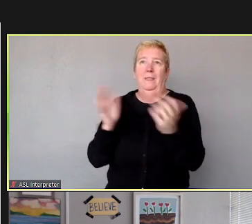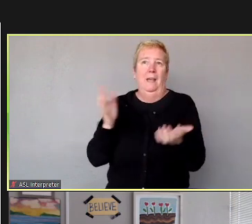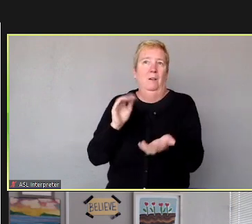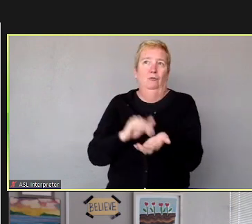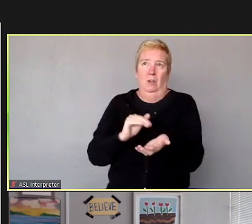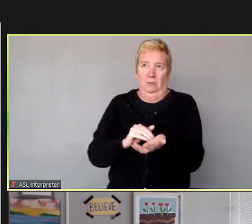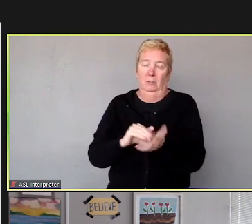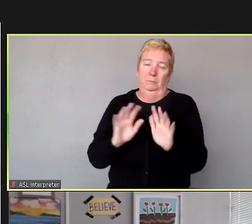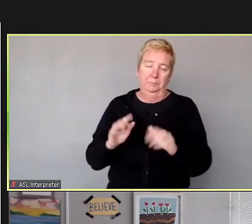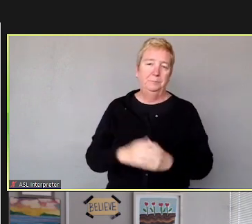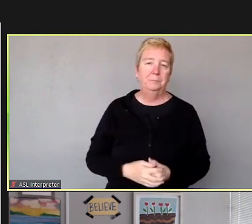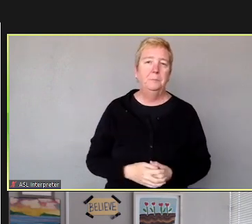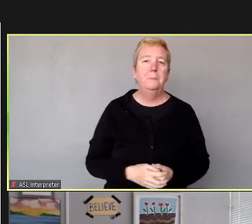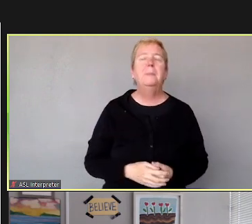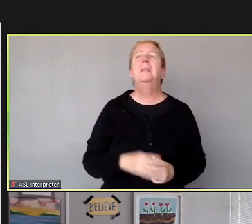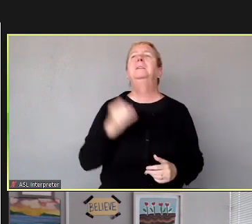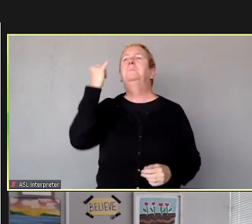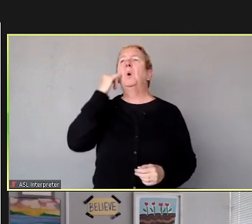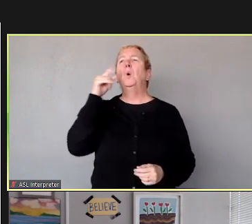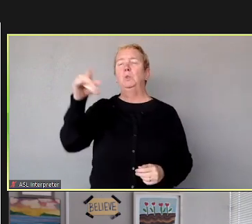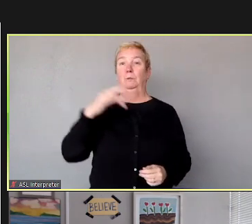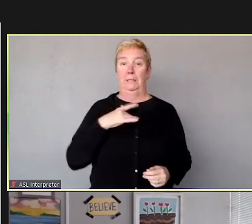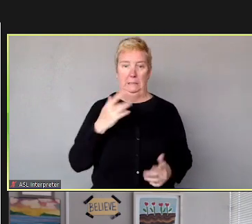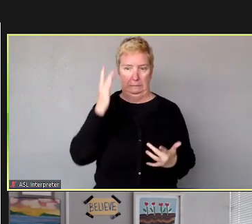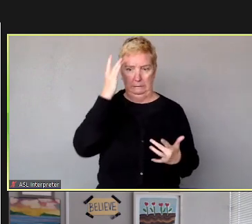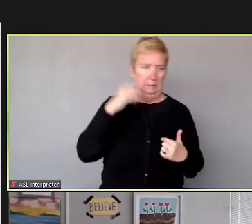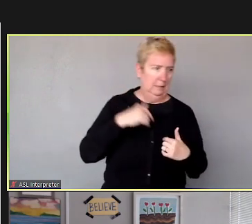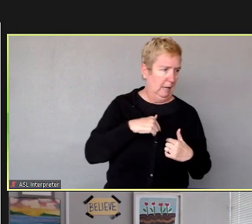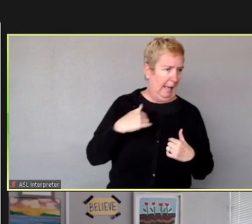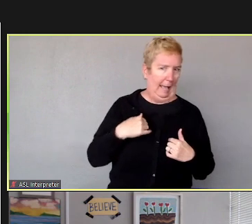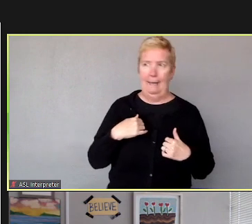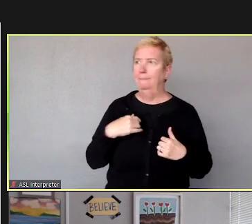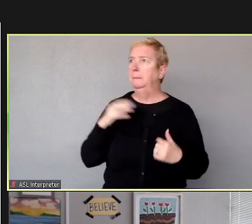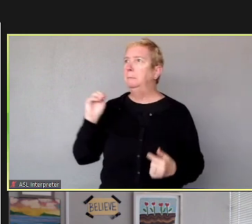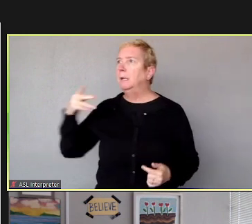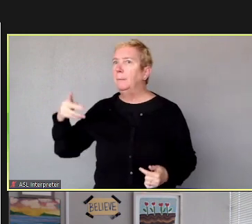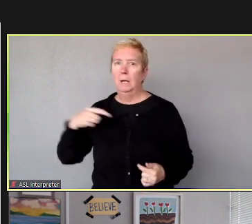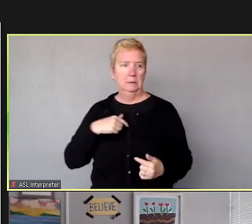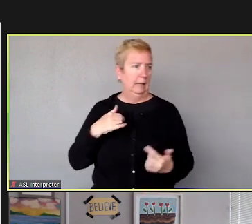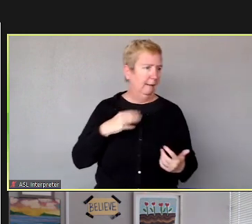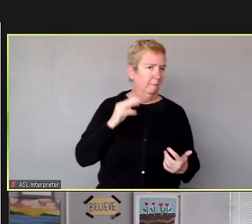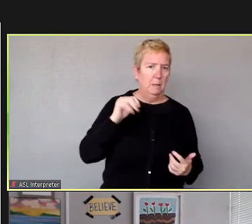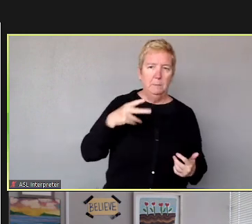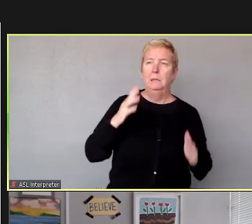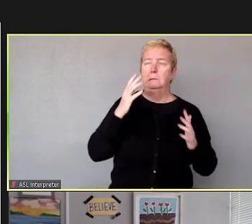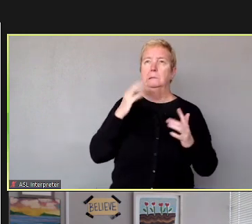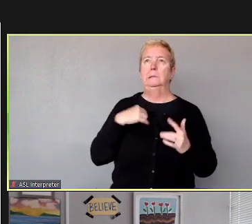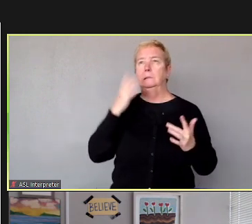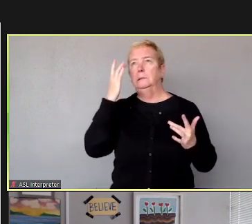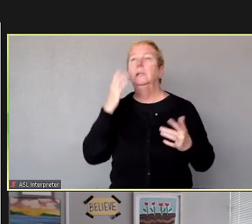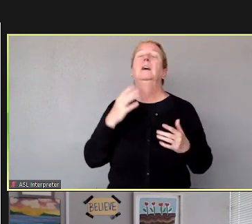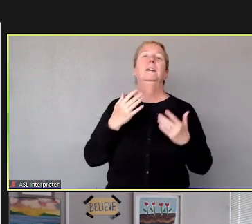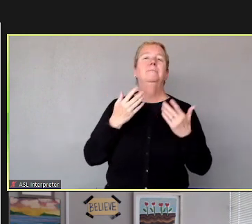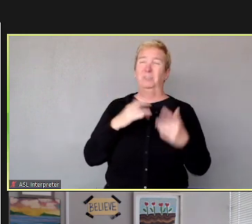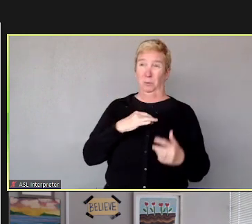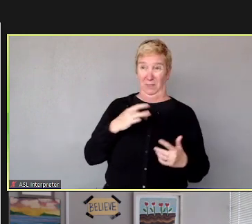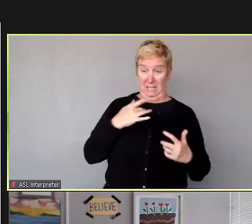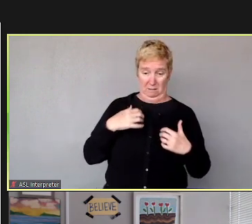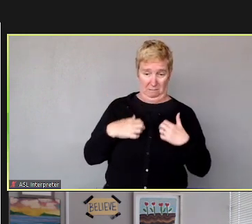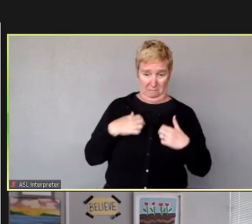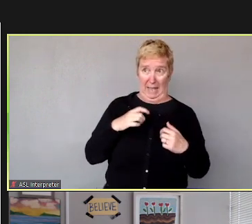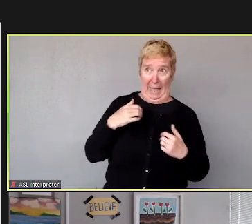So what if you do worry that you do have monkeypox? If you have monkeypox, you should visit your healthcare provider or a public